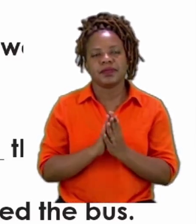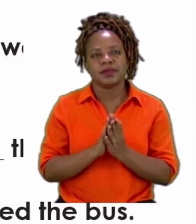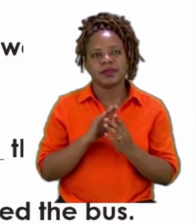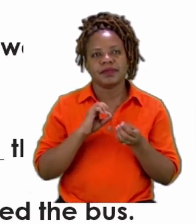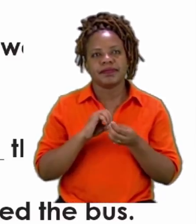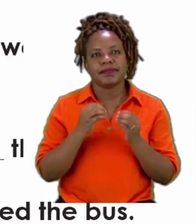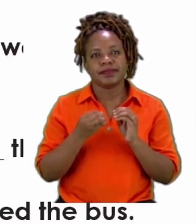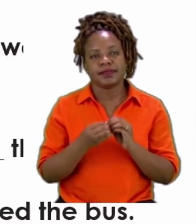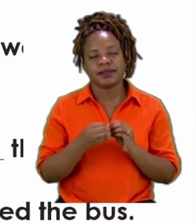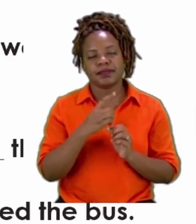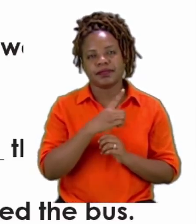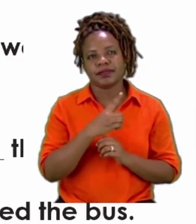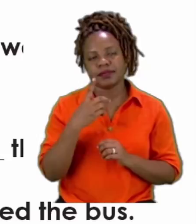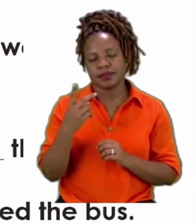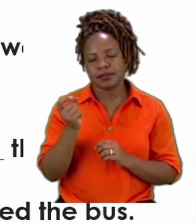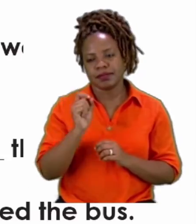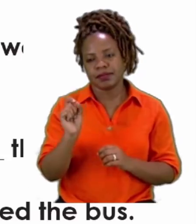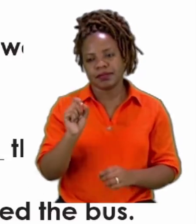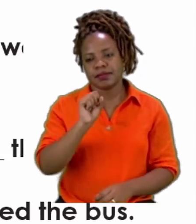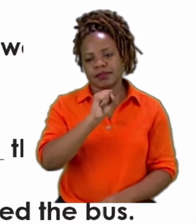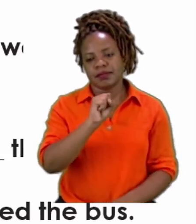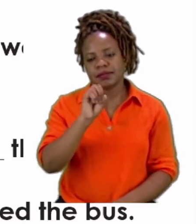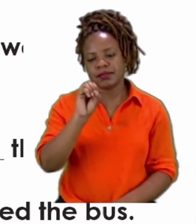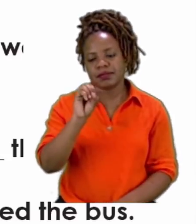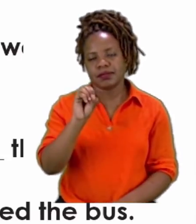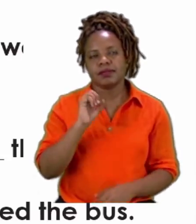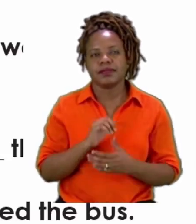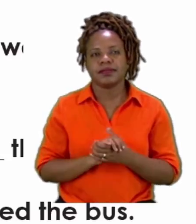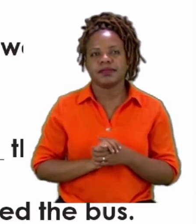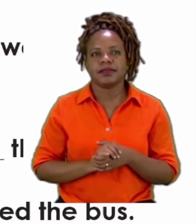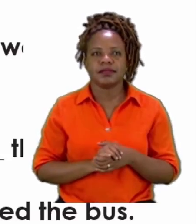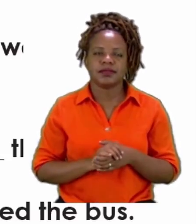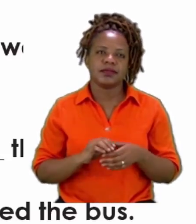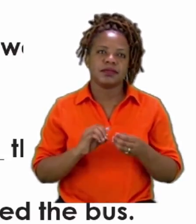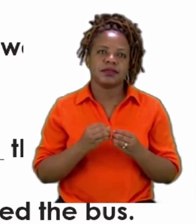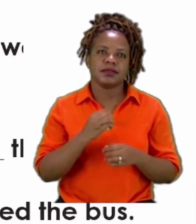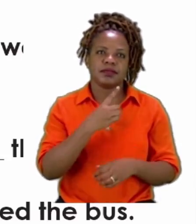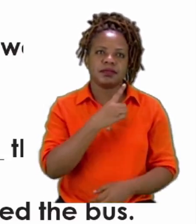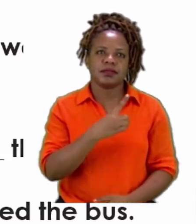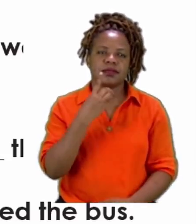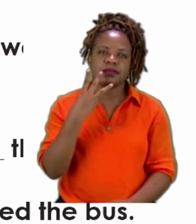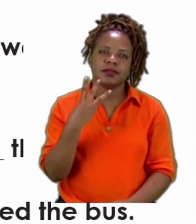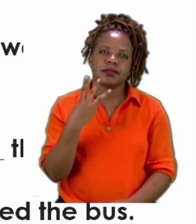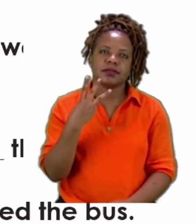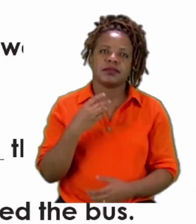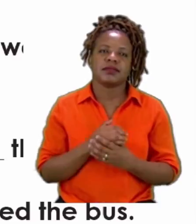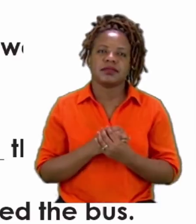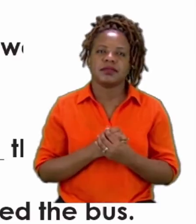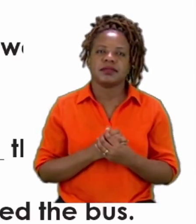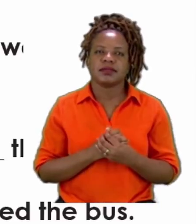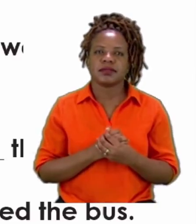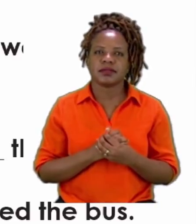word so. Let's now move on to number 13.